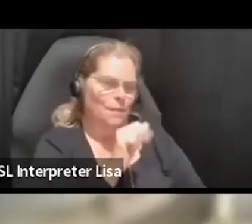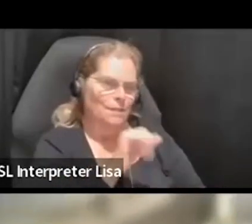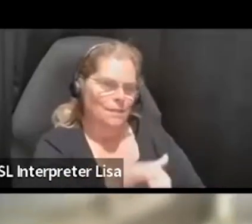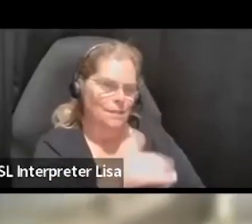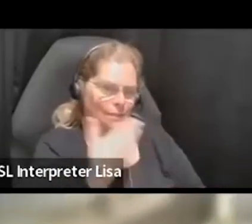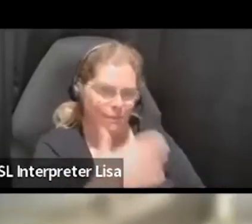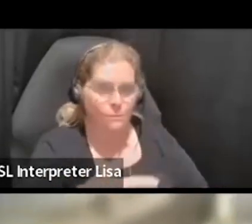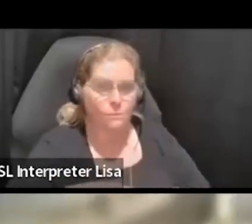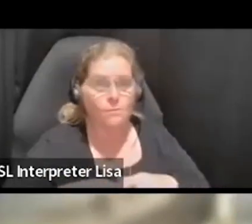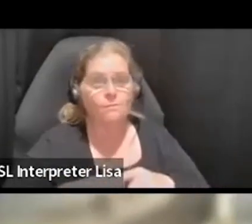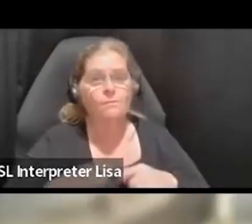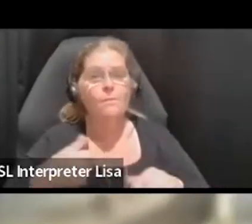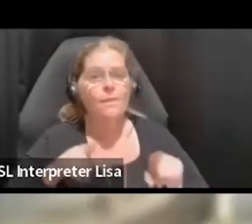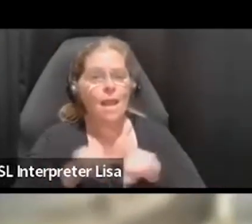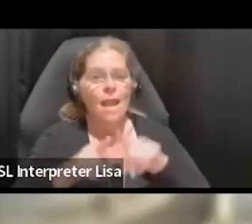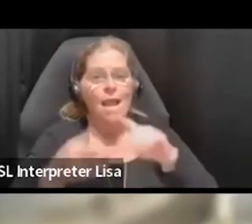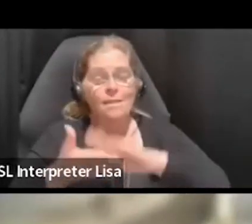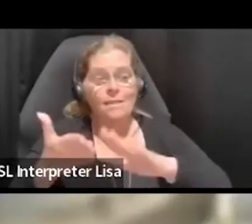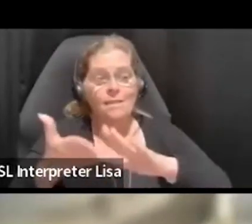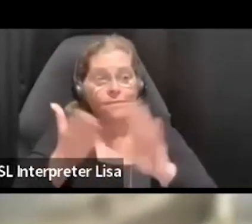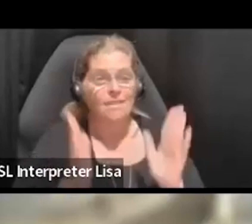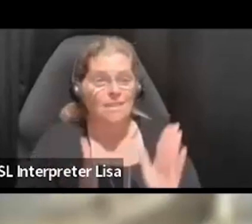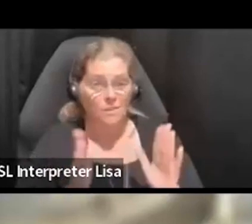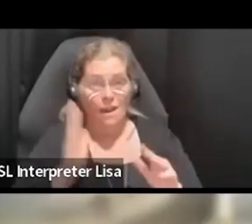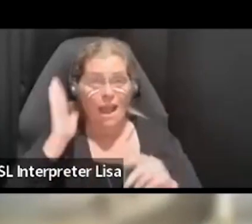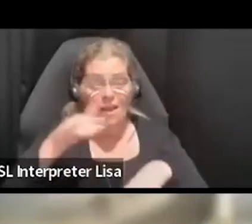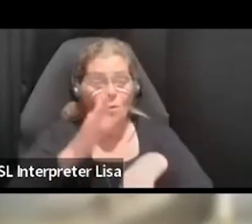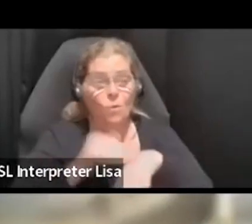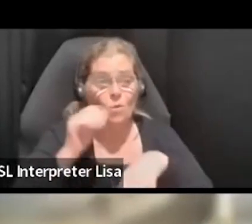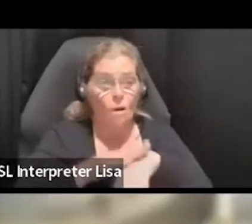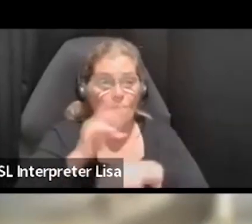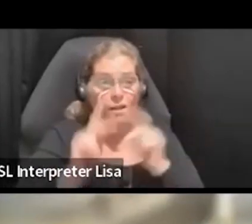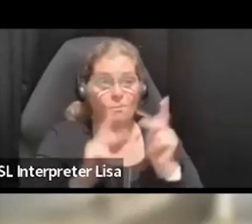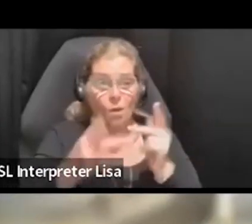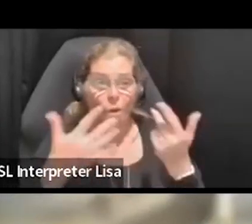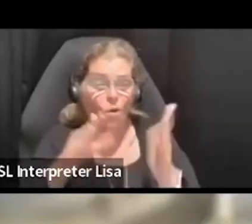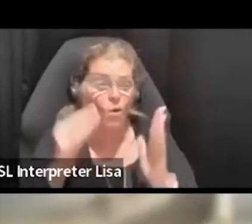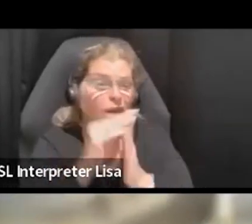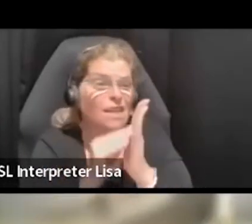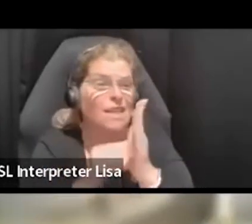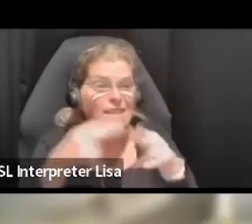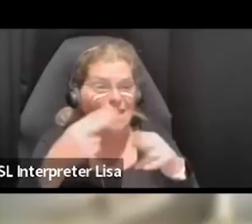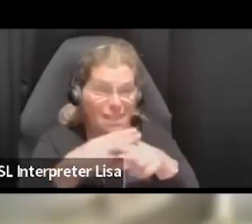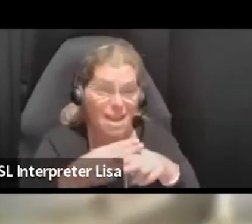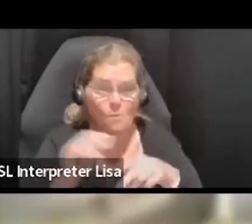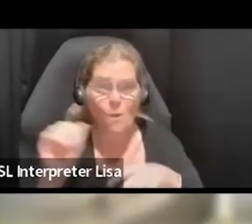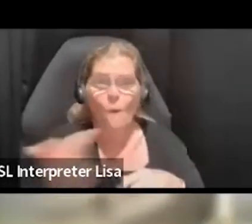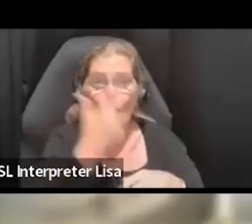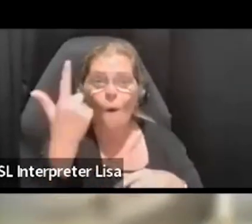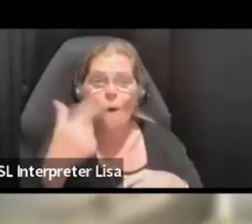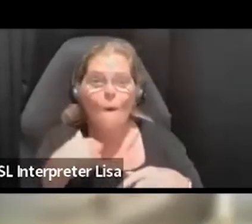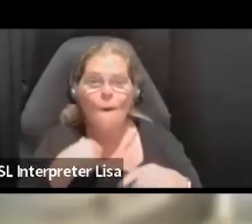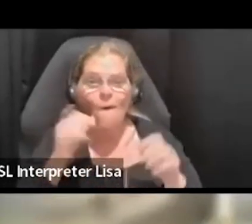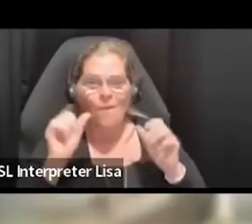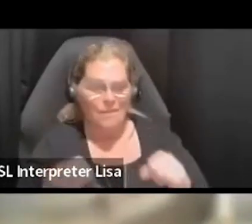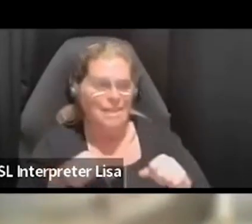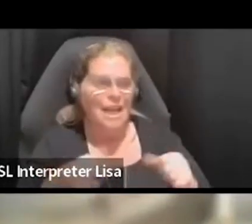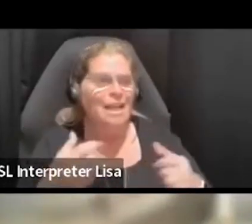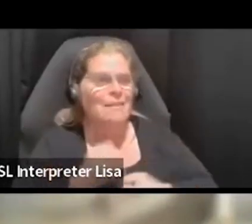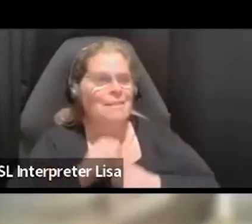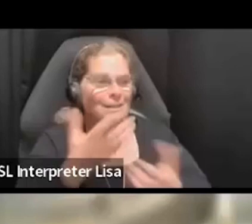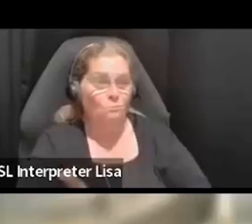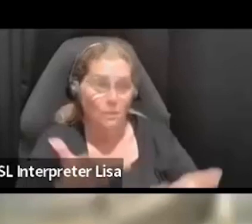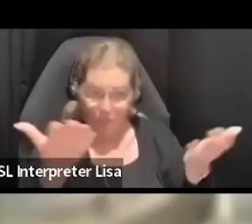And as a facilitator, I'm not above calling on people because I made a list of names to make sure that everybody gets a voice heard.